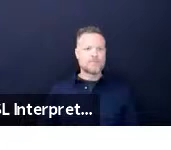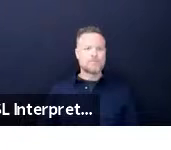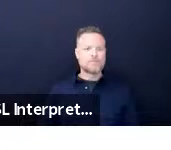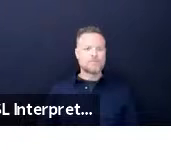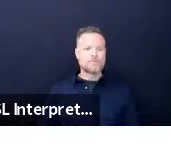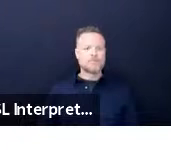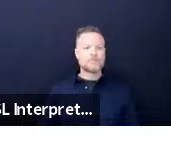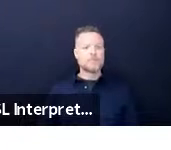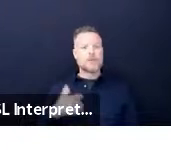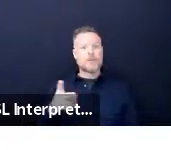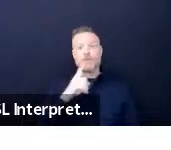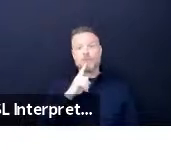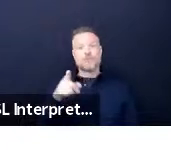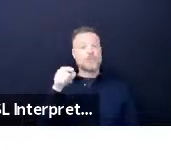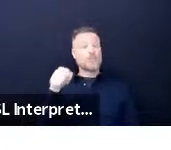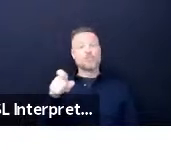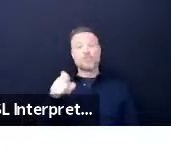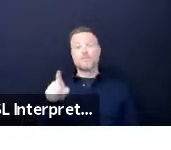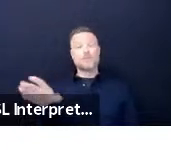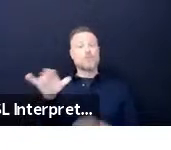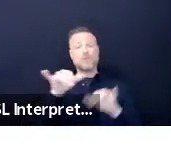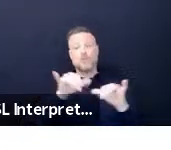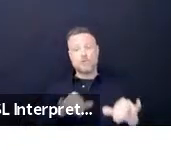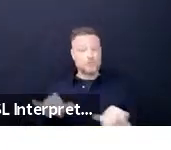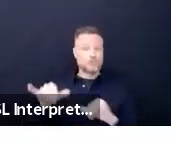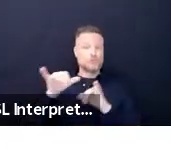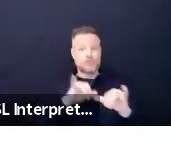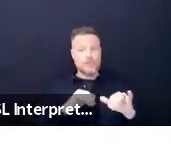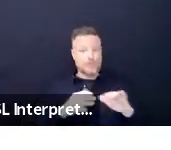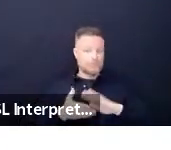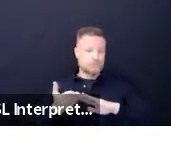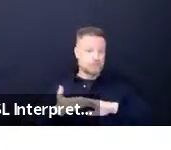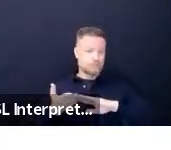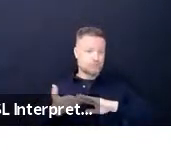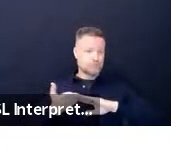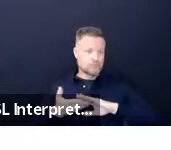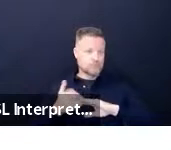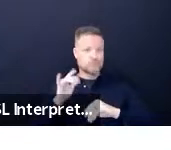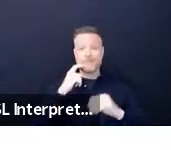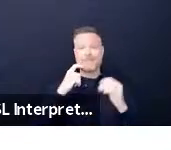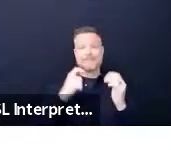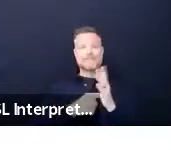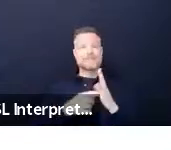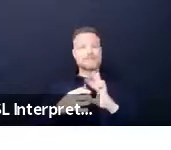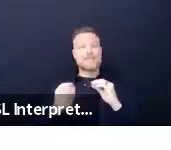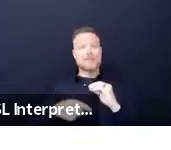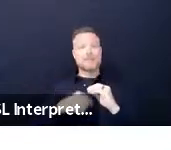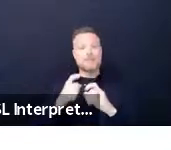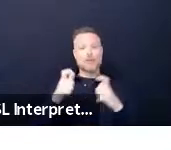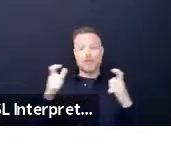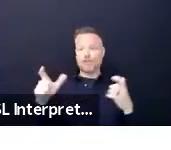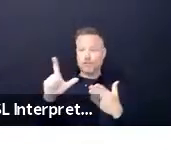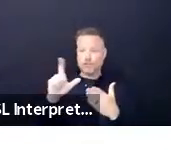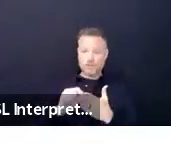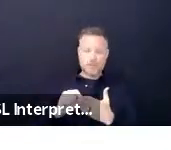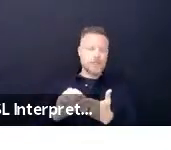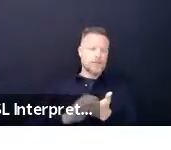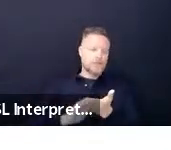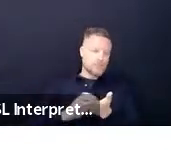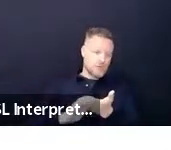So you need to make this your standard operating procedure. You need to have that statement about requesting large print,